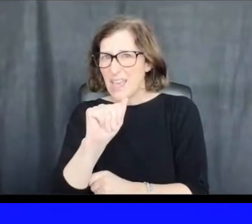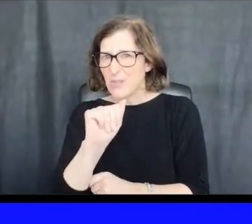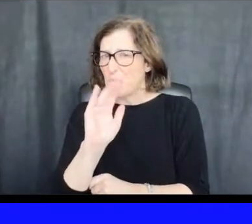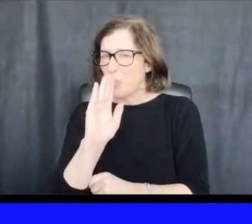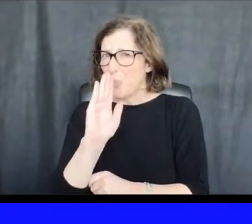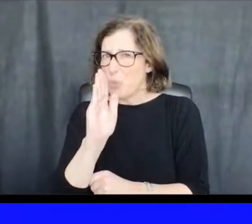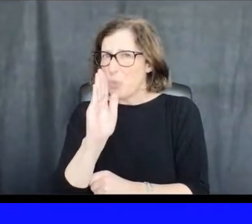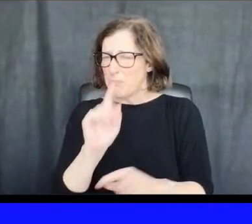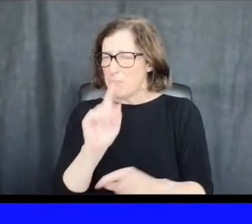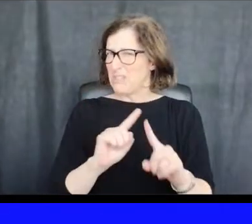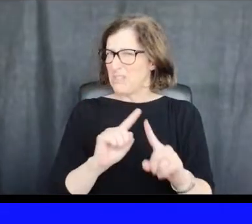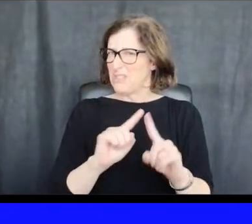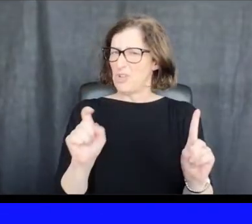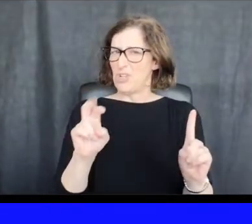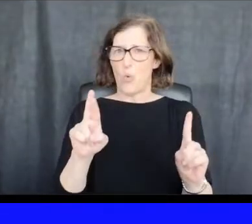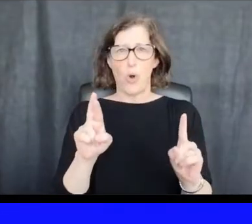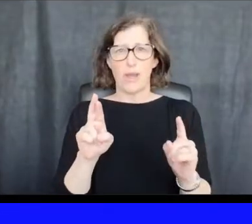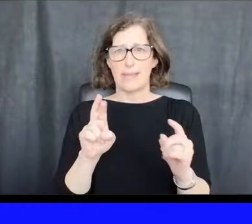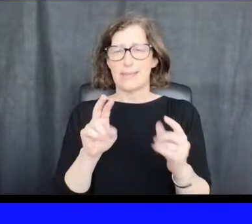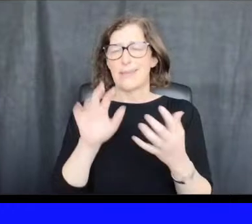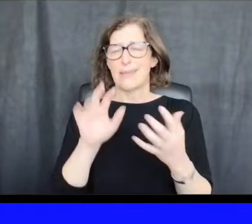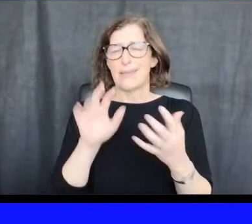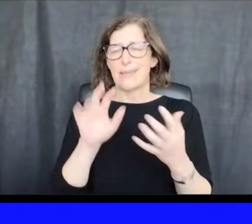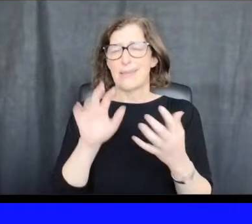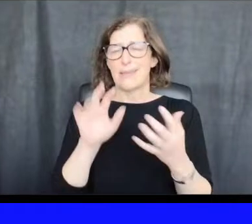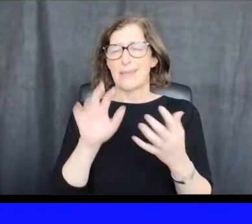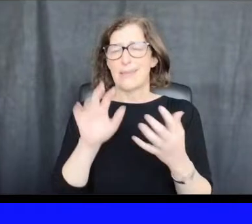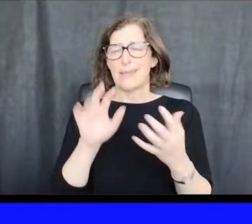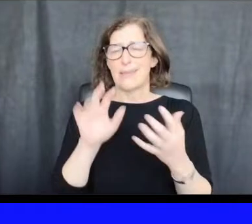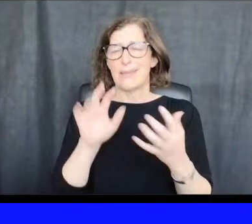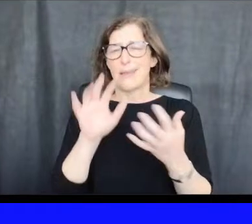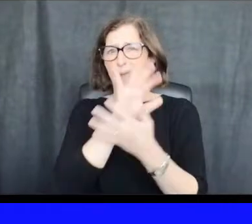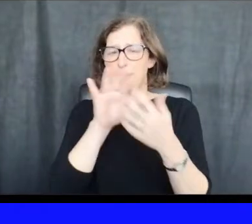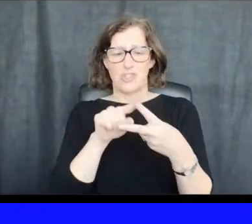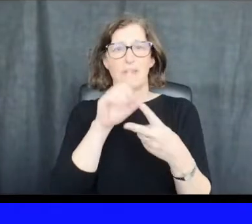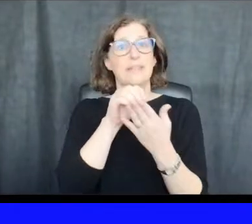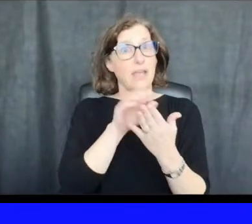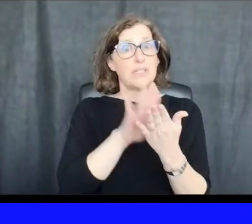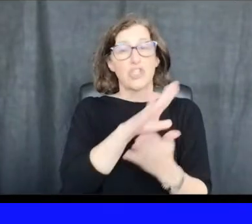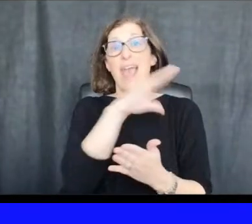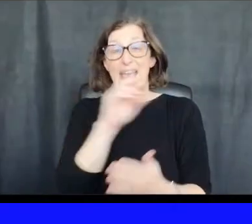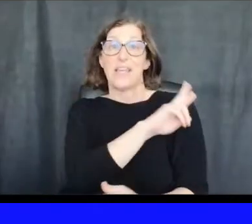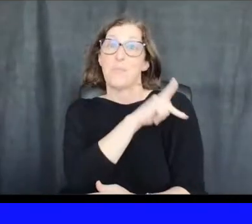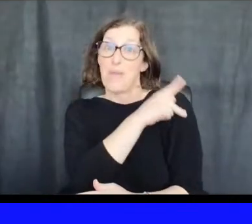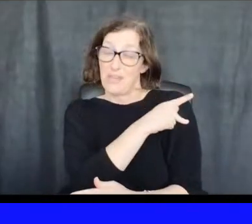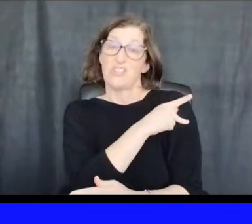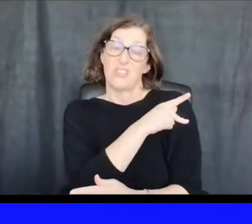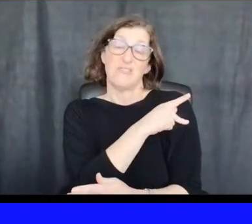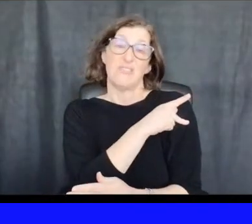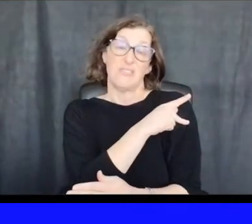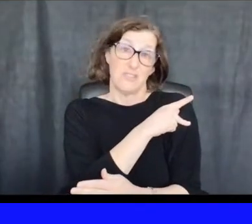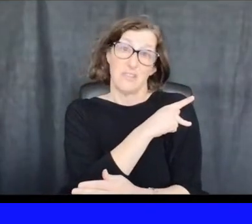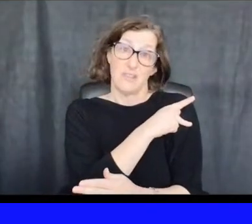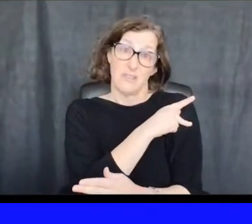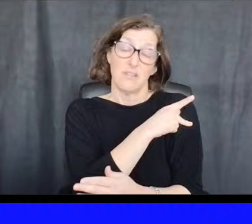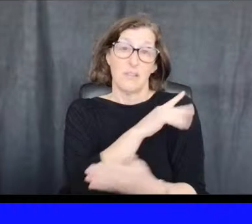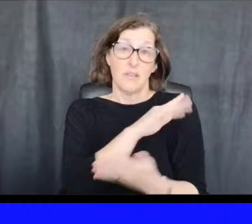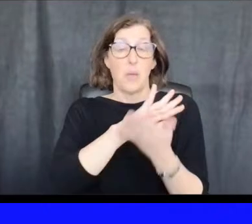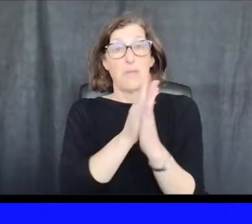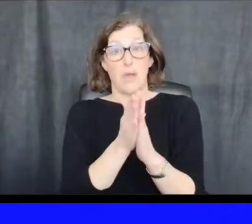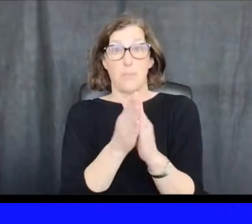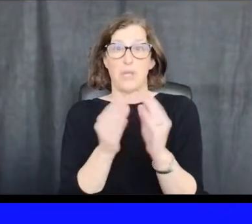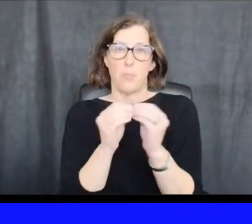see the case mix index go up significantly, double digits. So there's an amount of this that happened